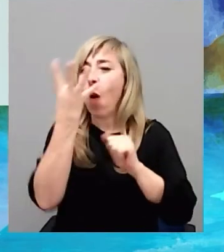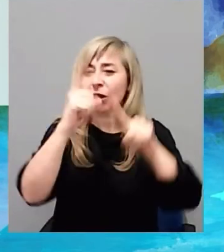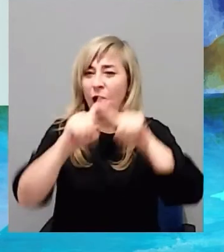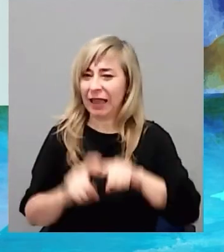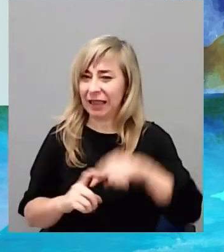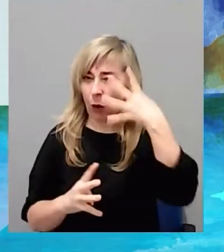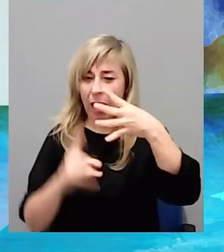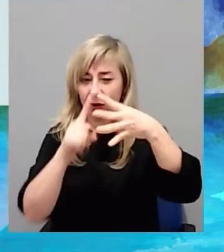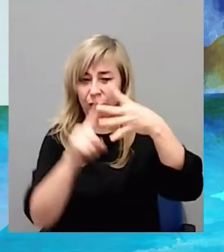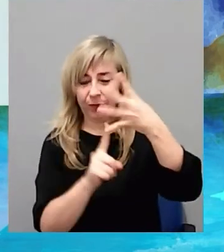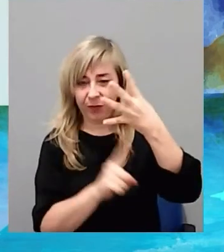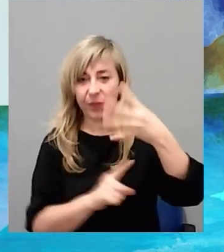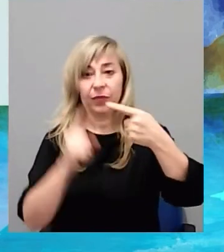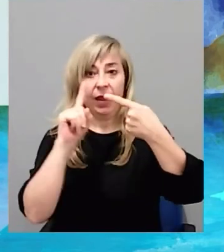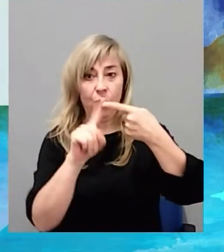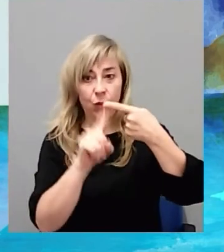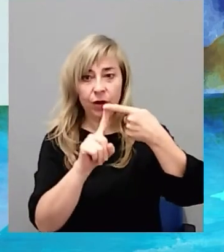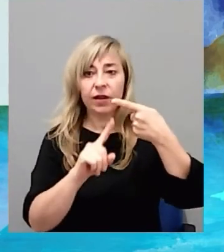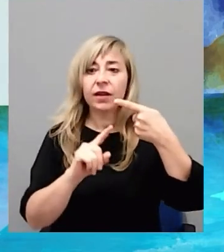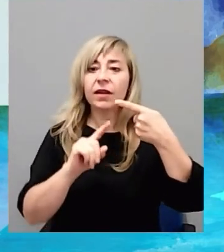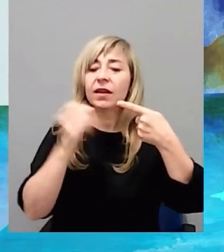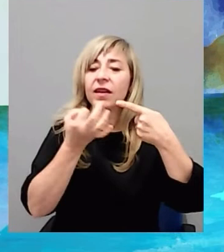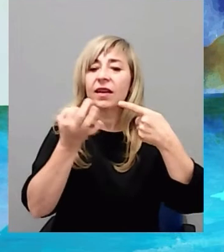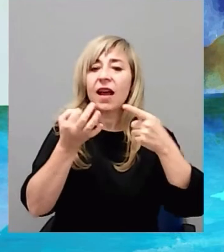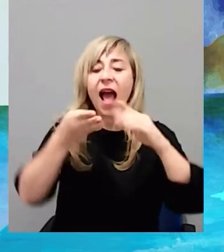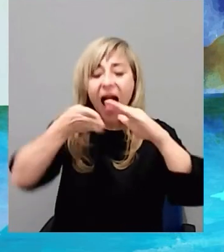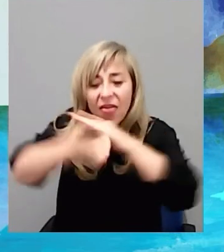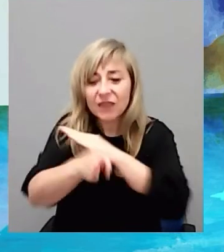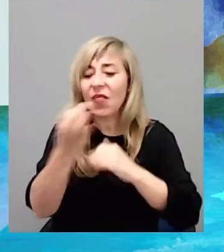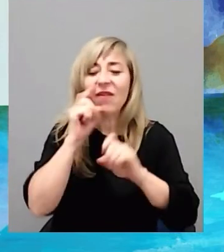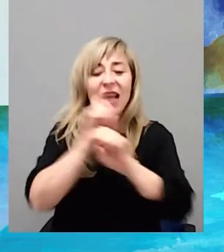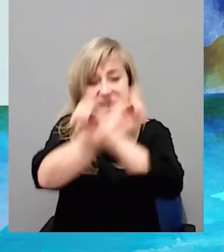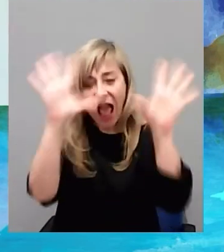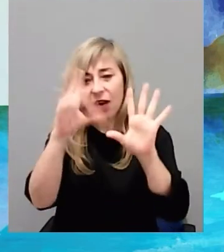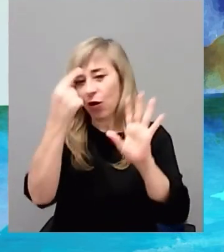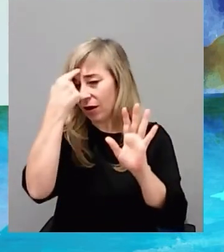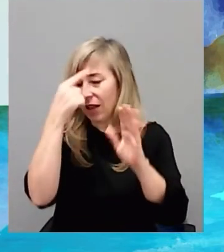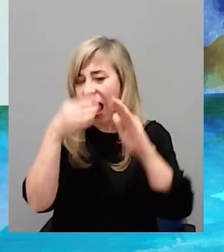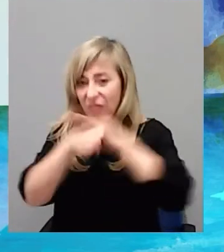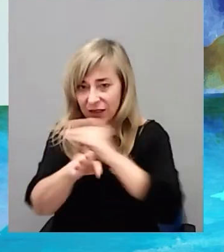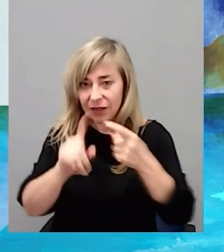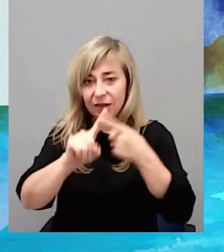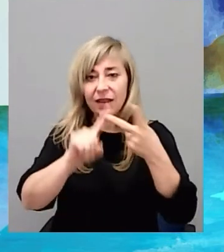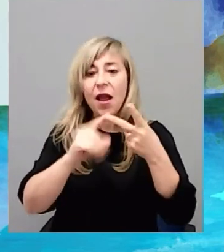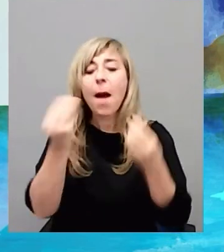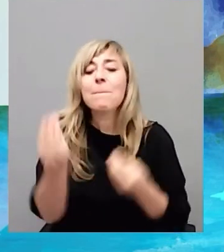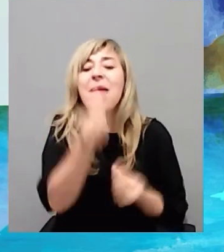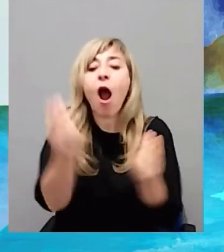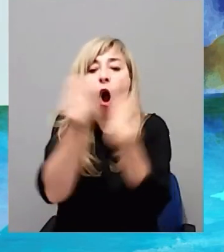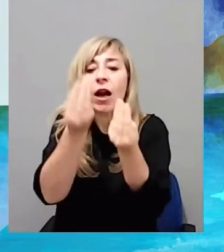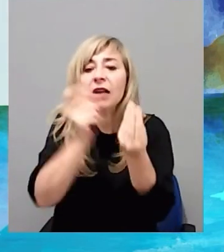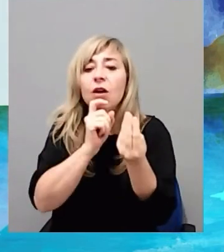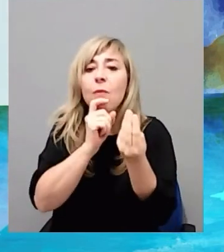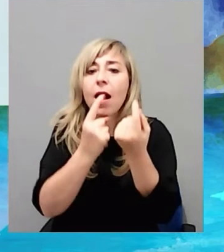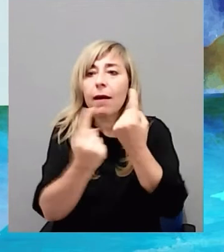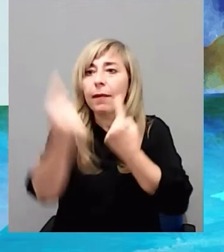4 aspects. One is that we have the whole chain of accessibility. Improvements cannot be